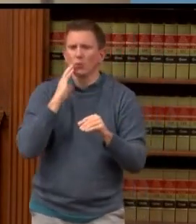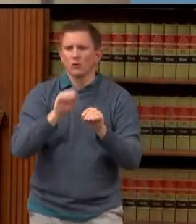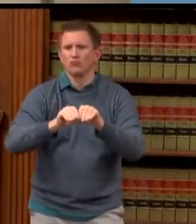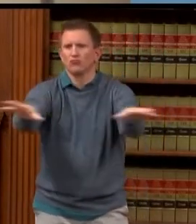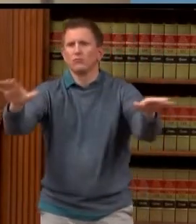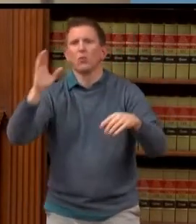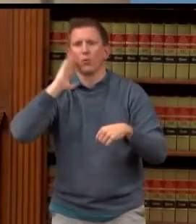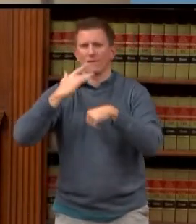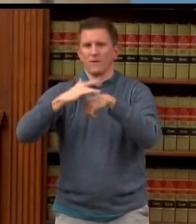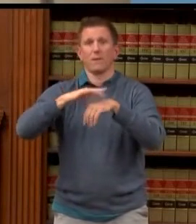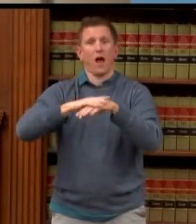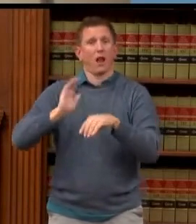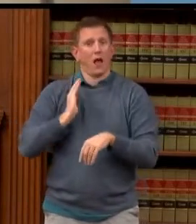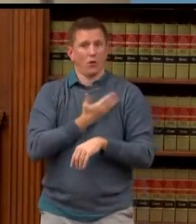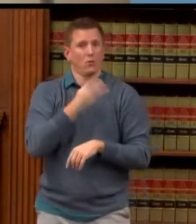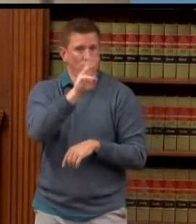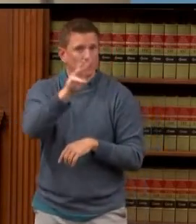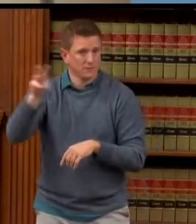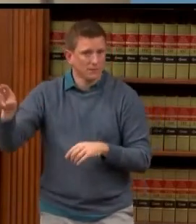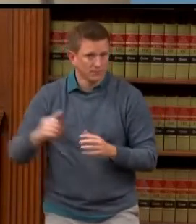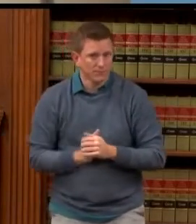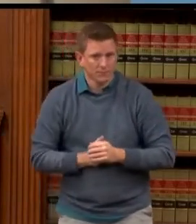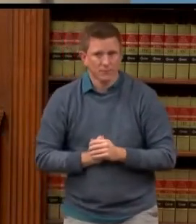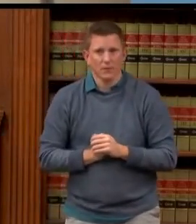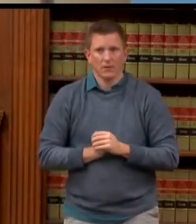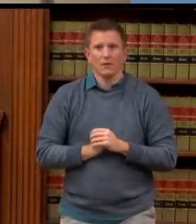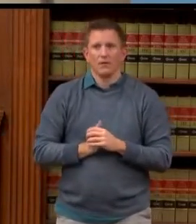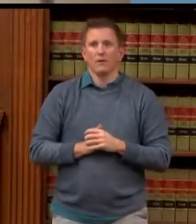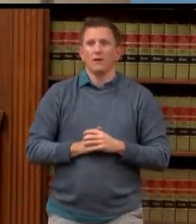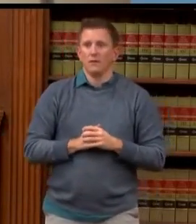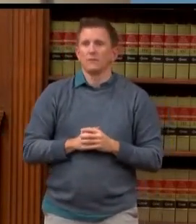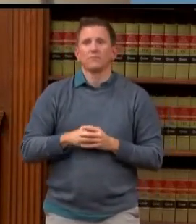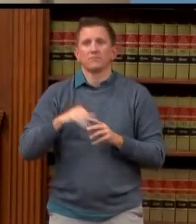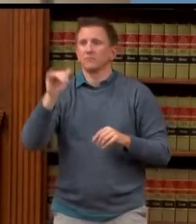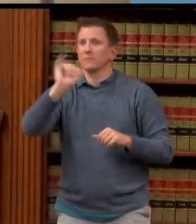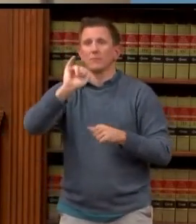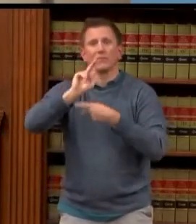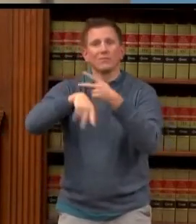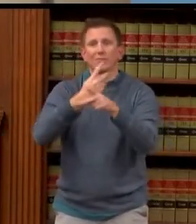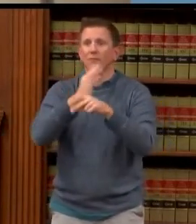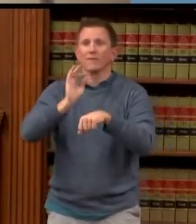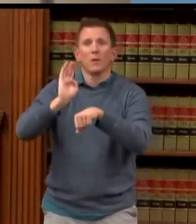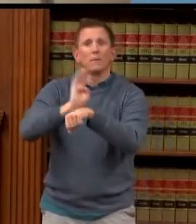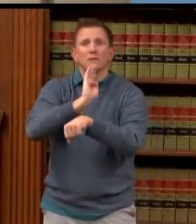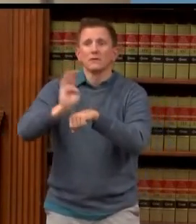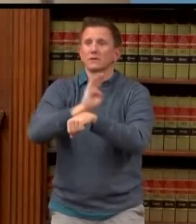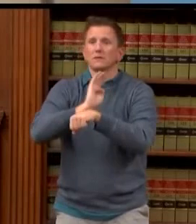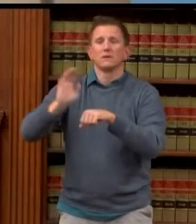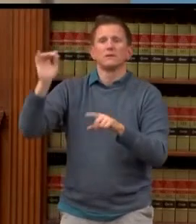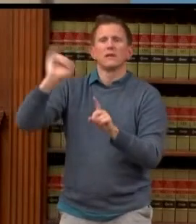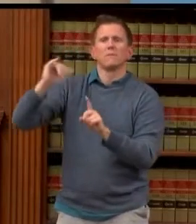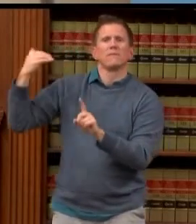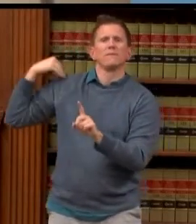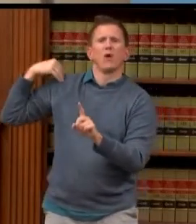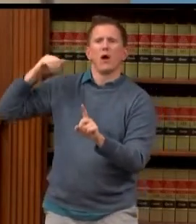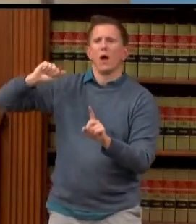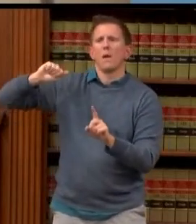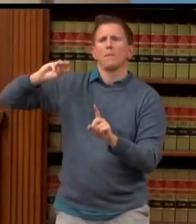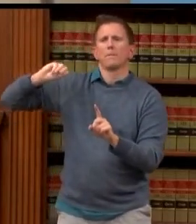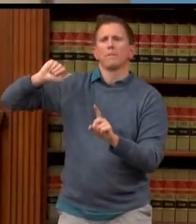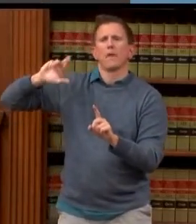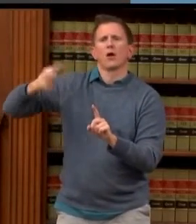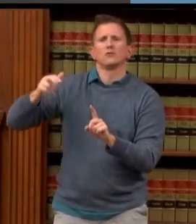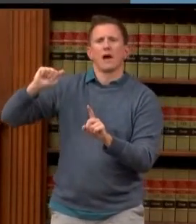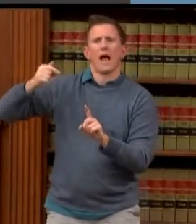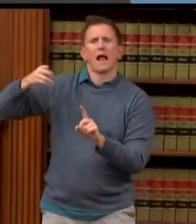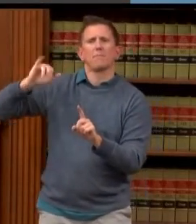It's many of the same types of businesses that were allowed to stay open under the stay-at-home order back in March and April. The airport will